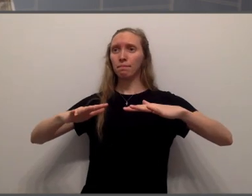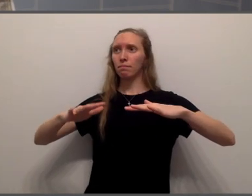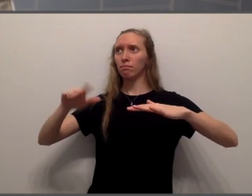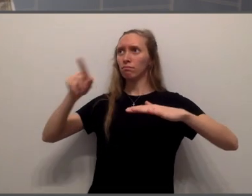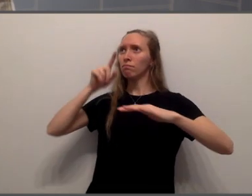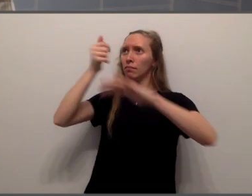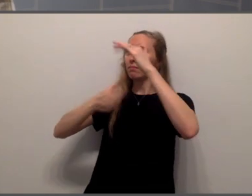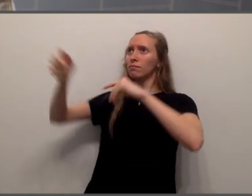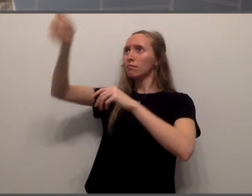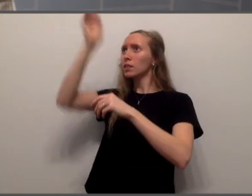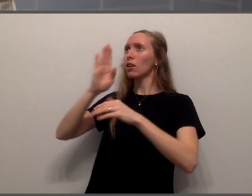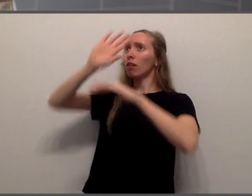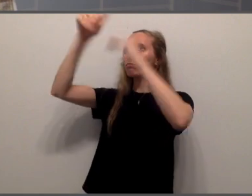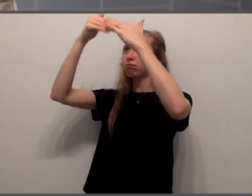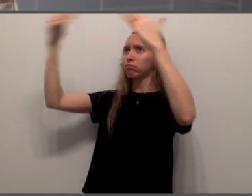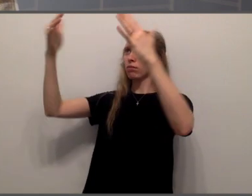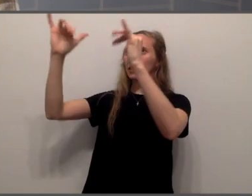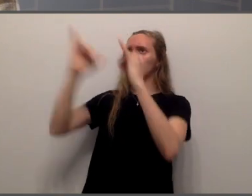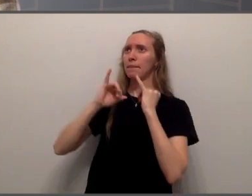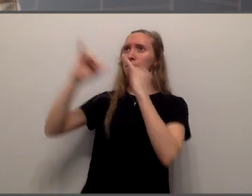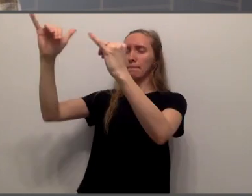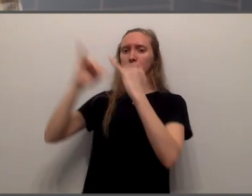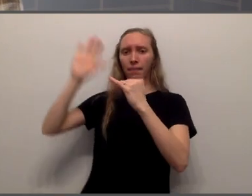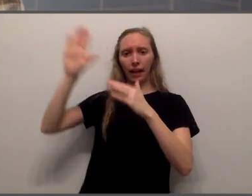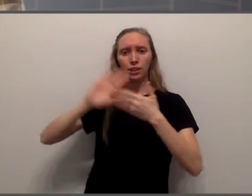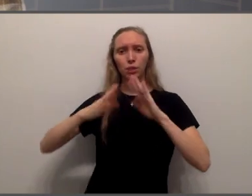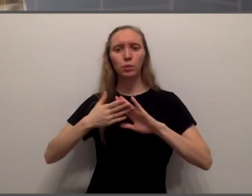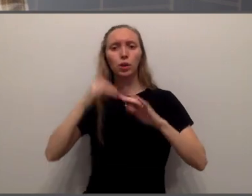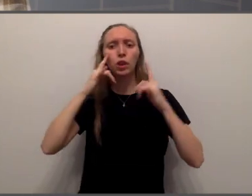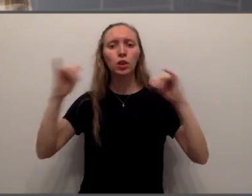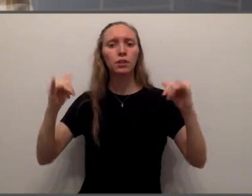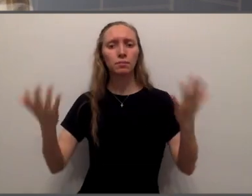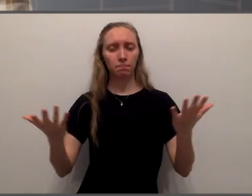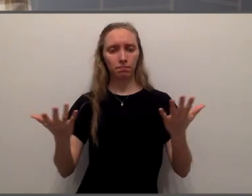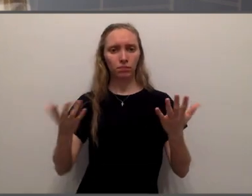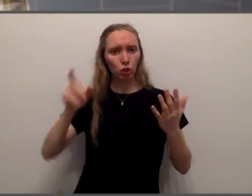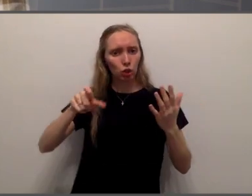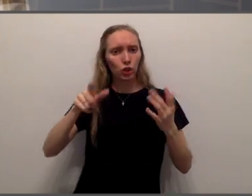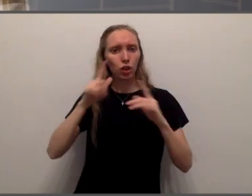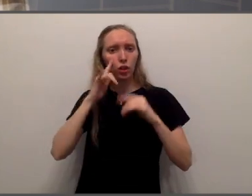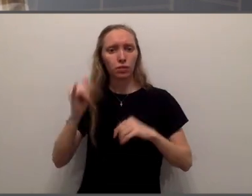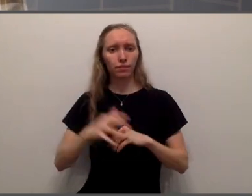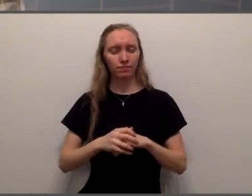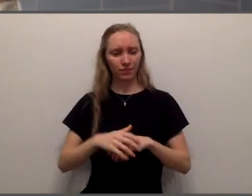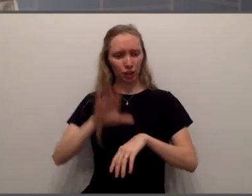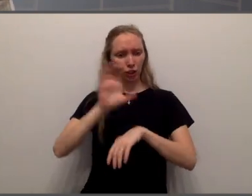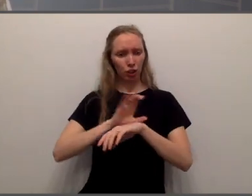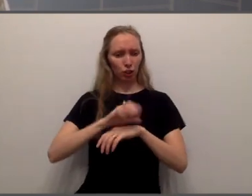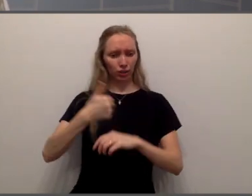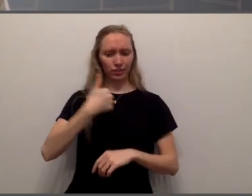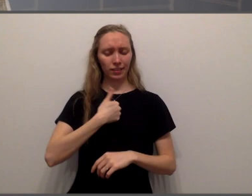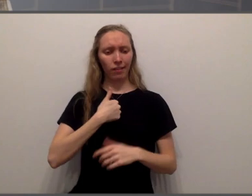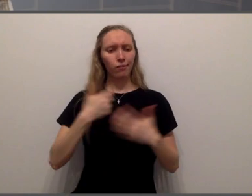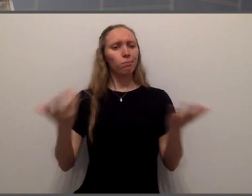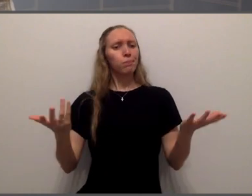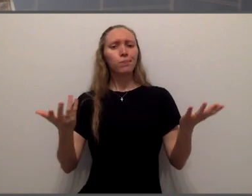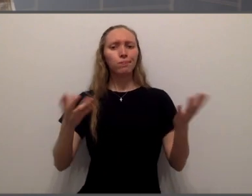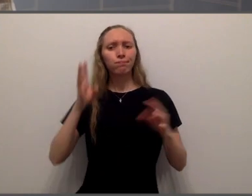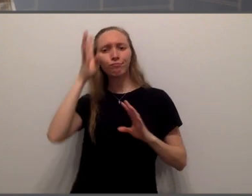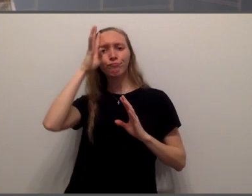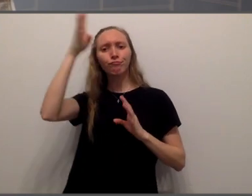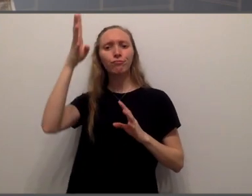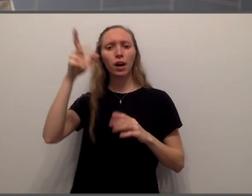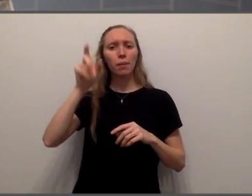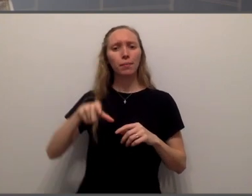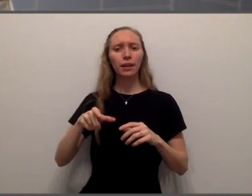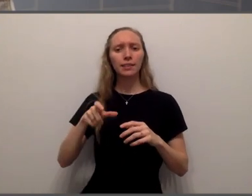not about us as the church learning how to be more embracing of those people, whoever those people are. It